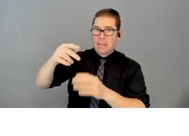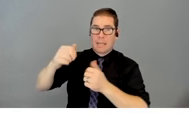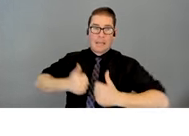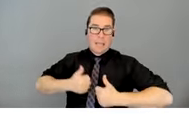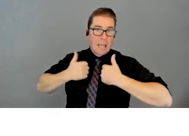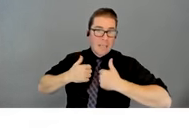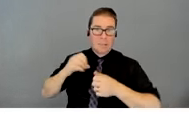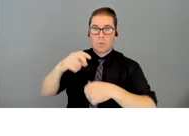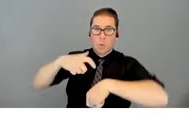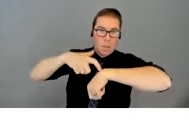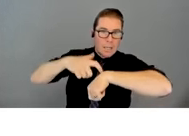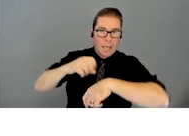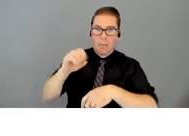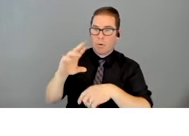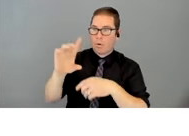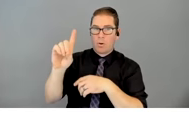that